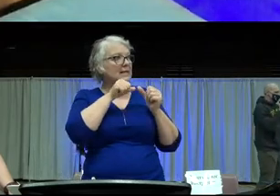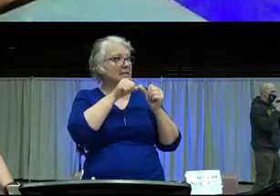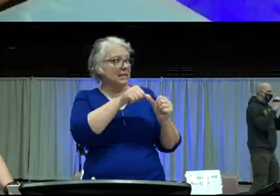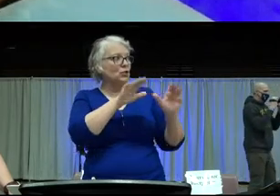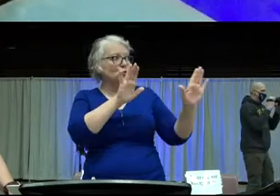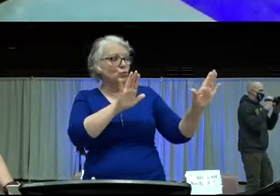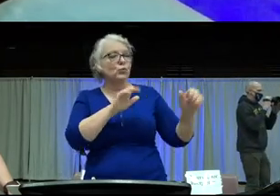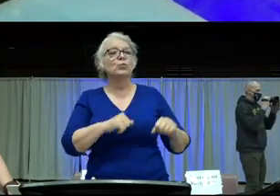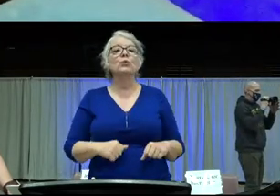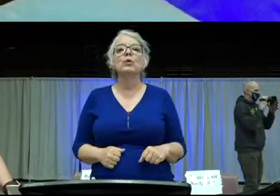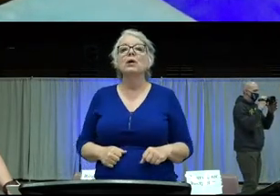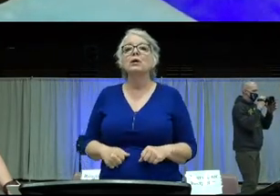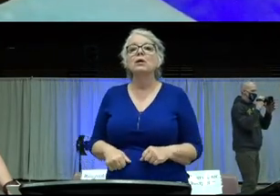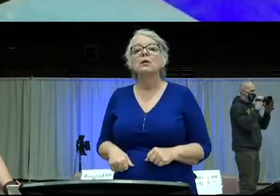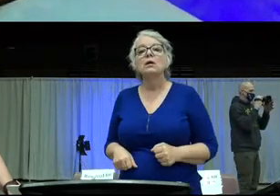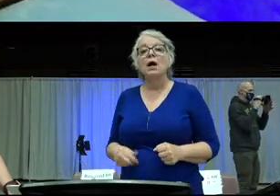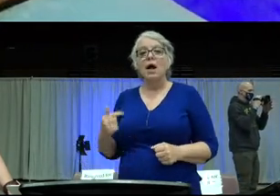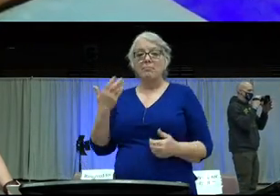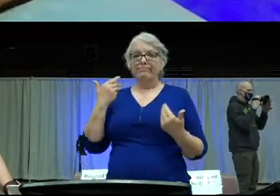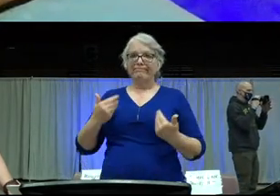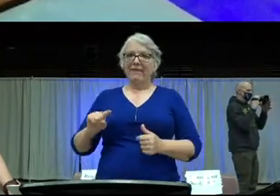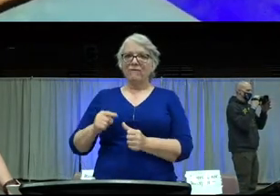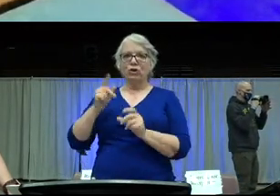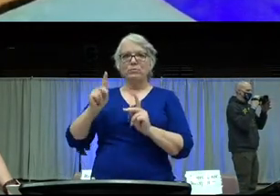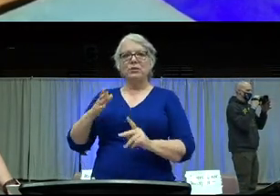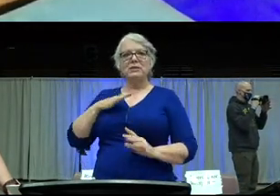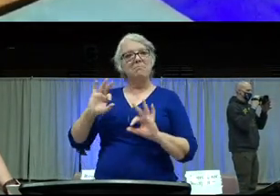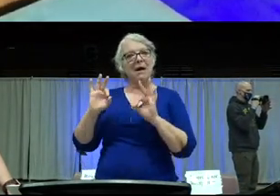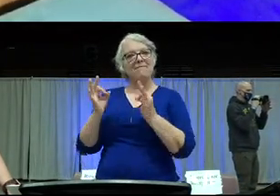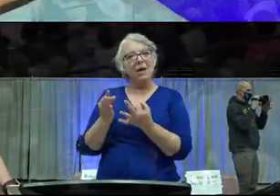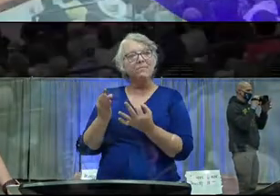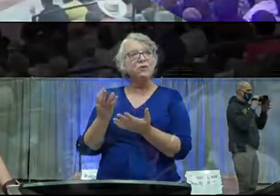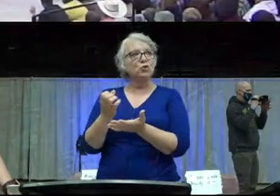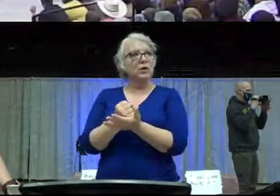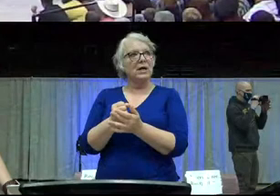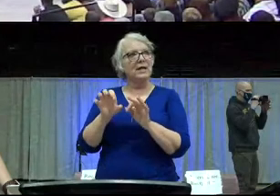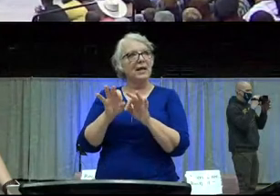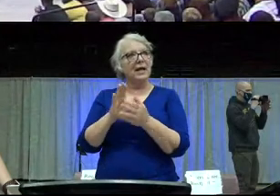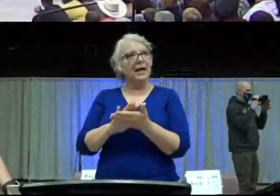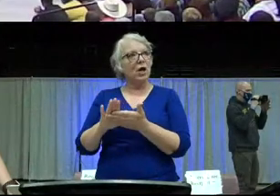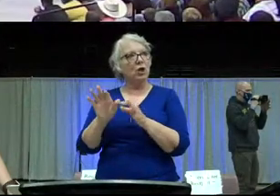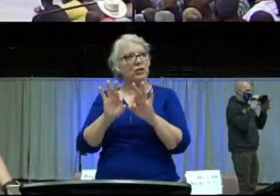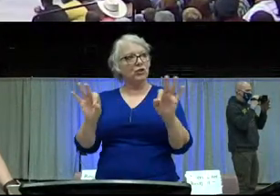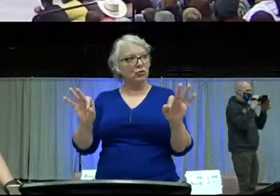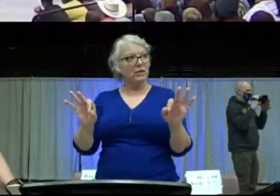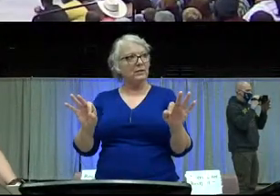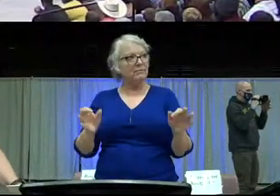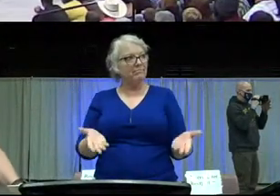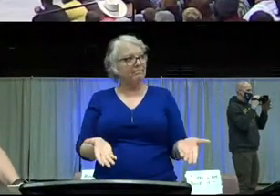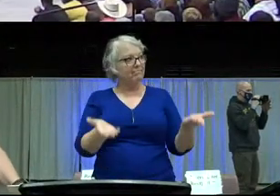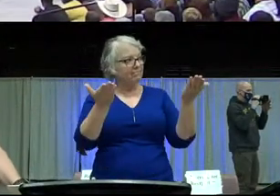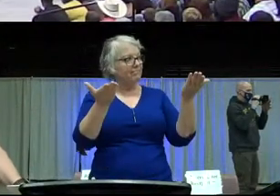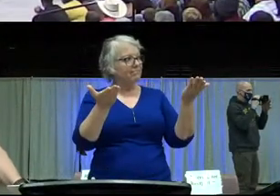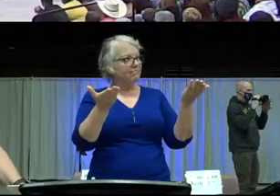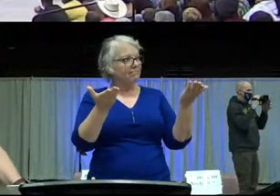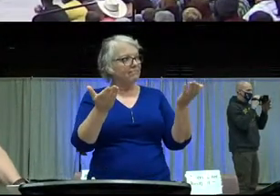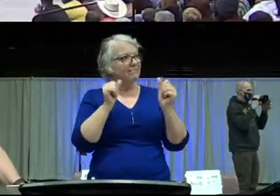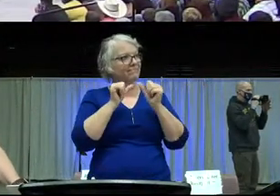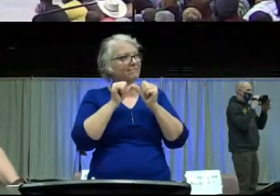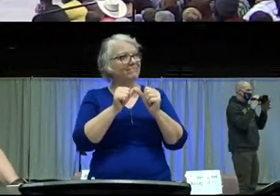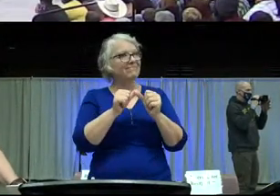you. I am the first in my family to receive a college degree. Please stand.